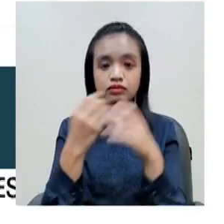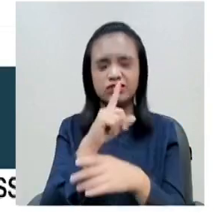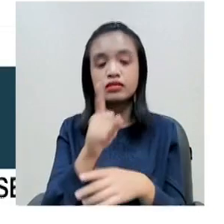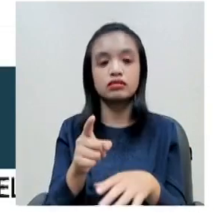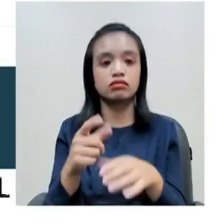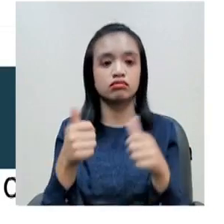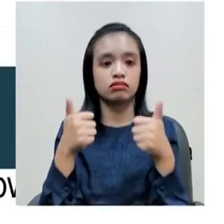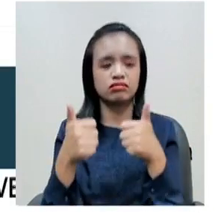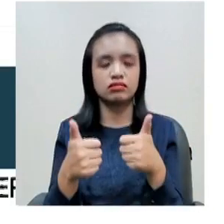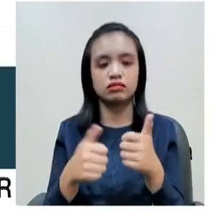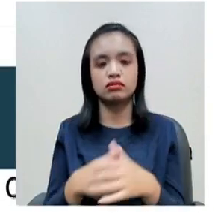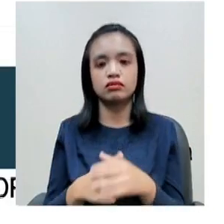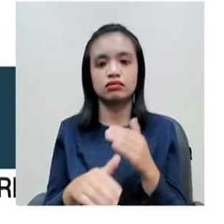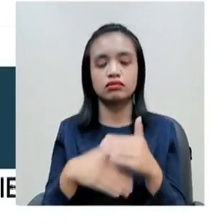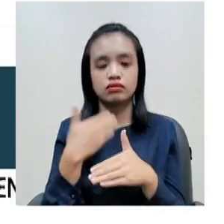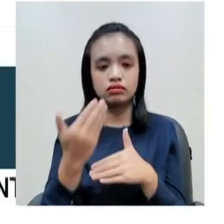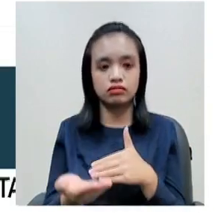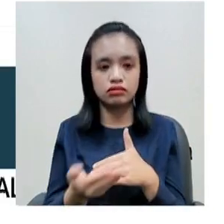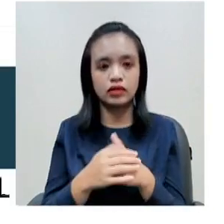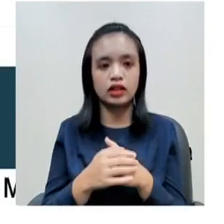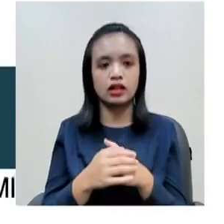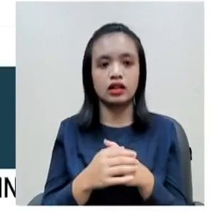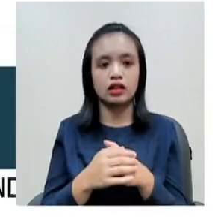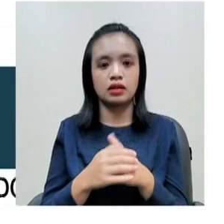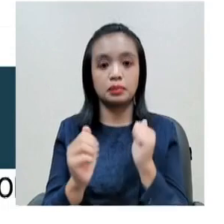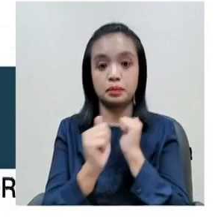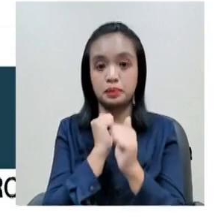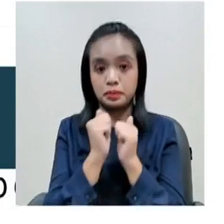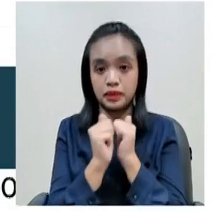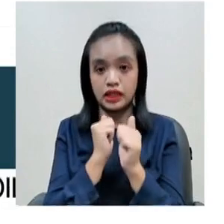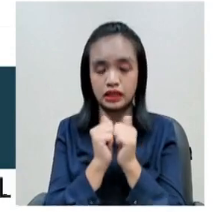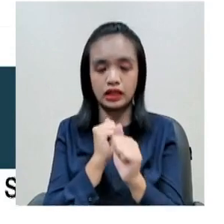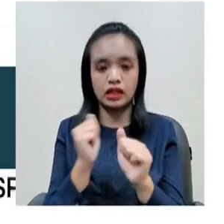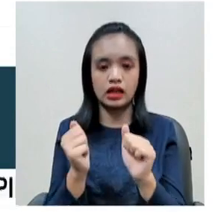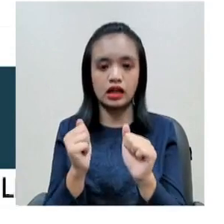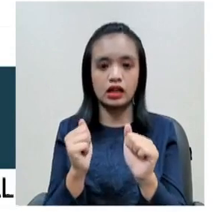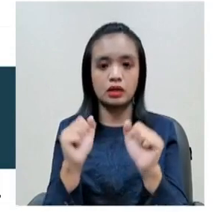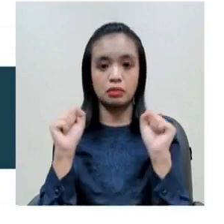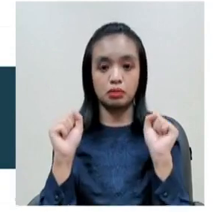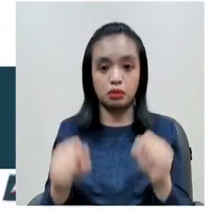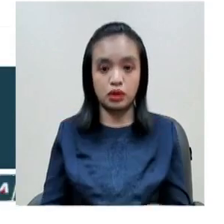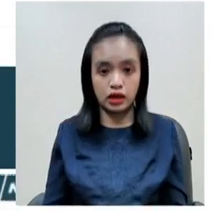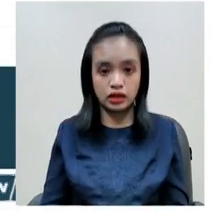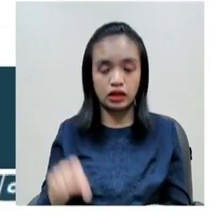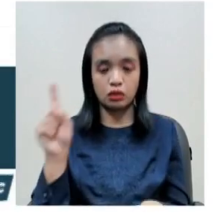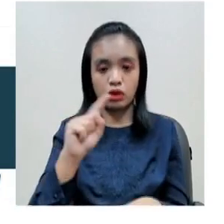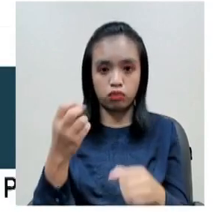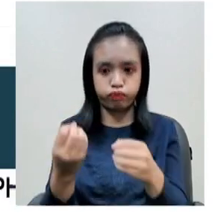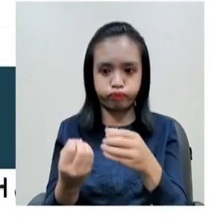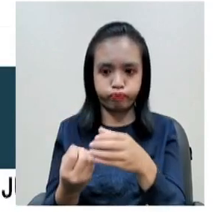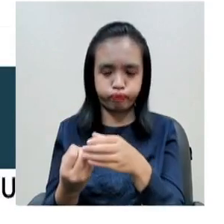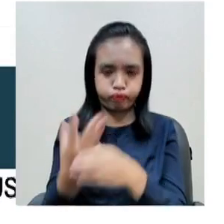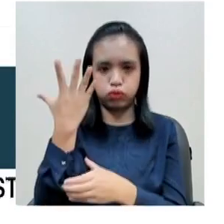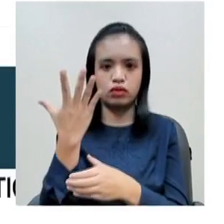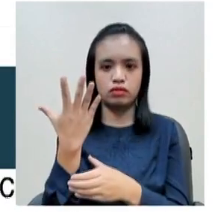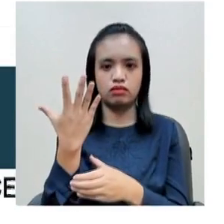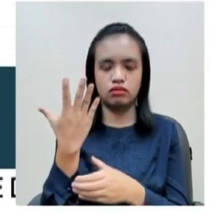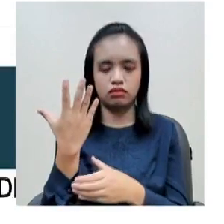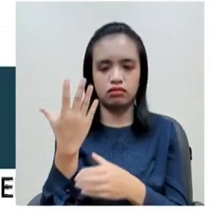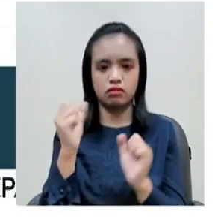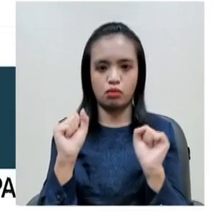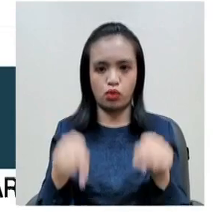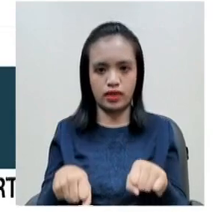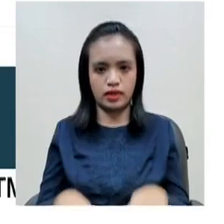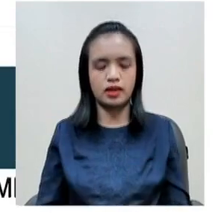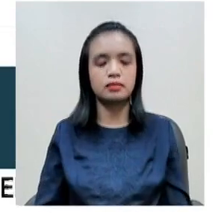active. Okay. And this means that there is an increased chance of a sudden phreatic or steam-driven eruption